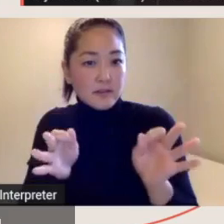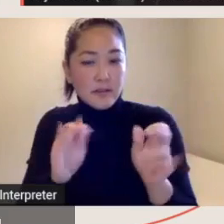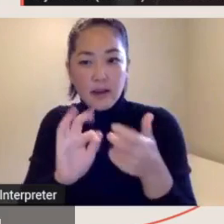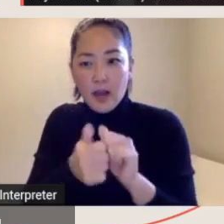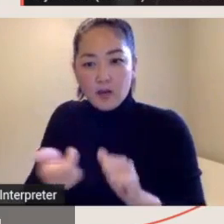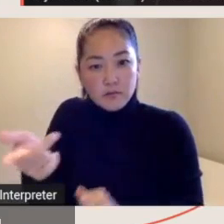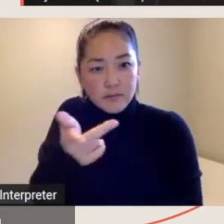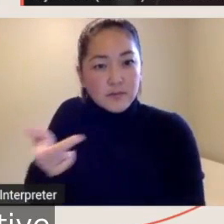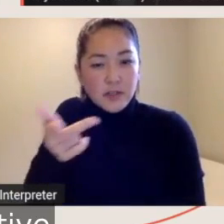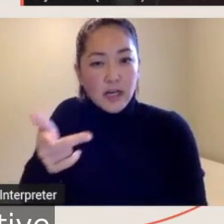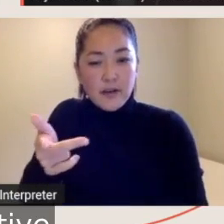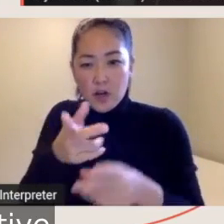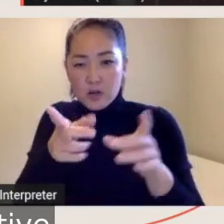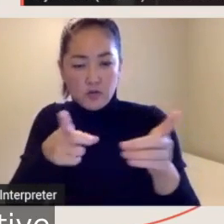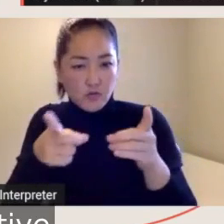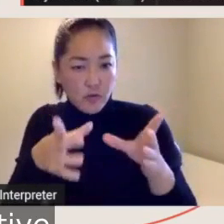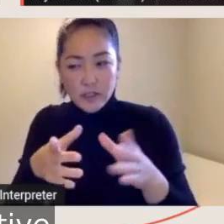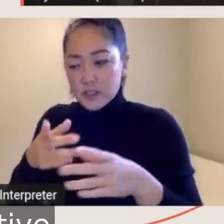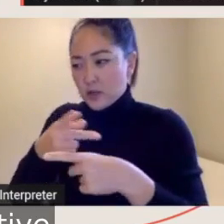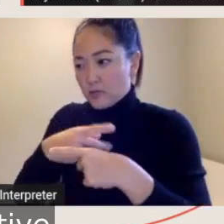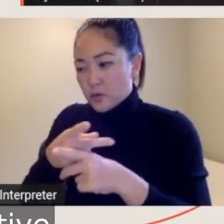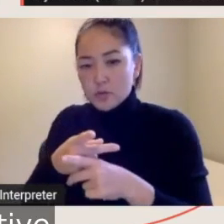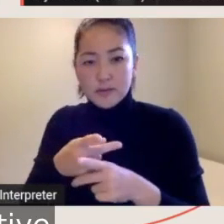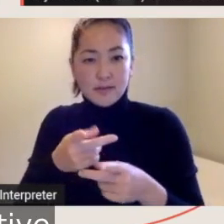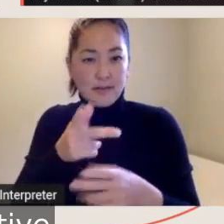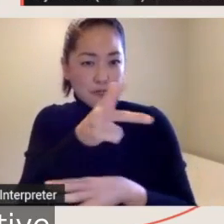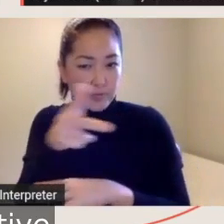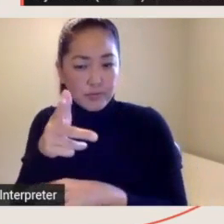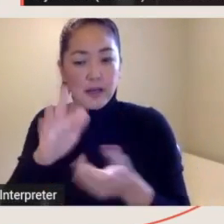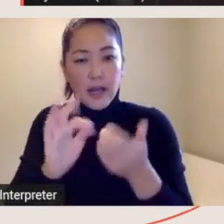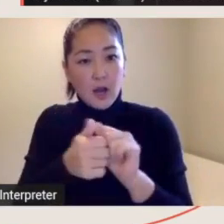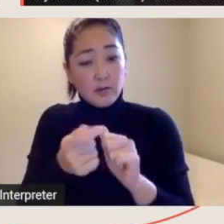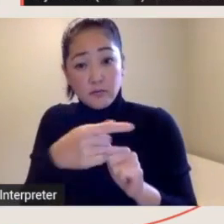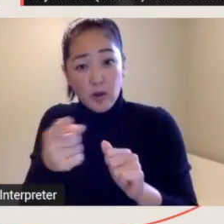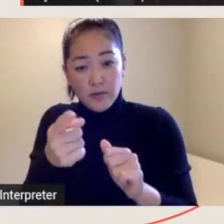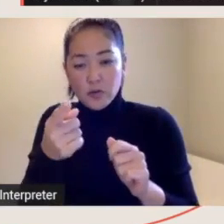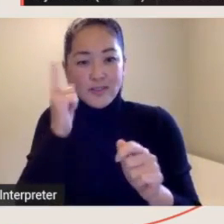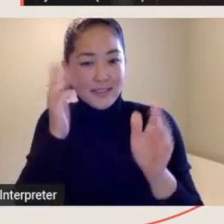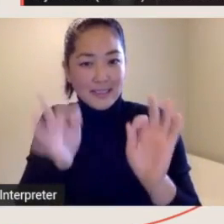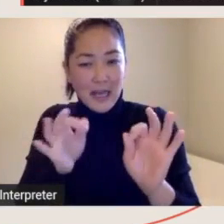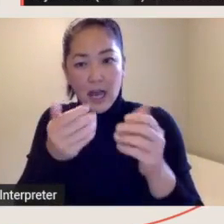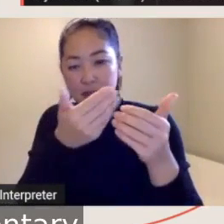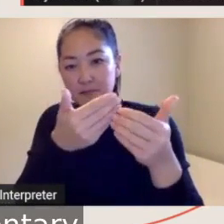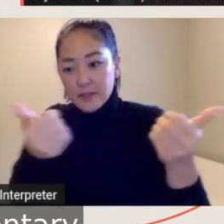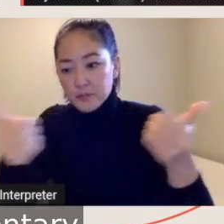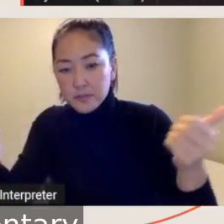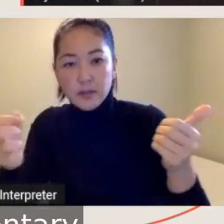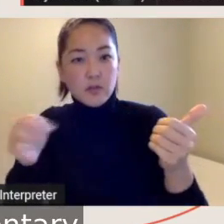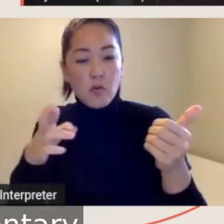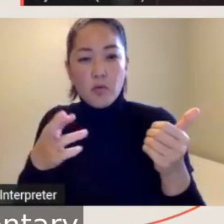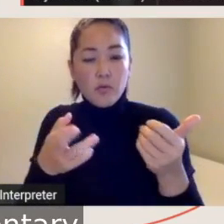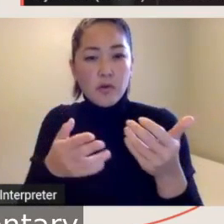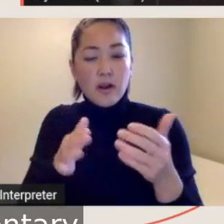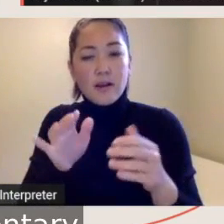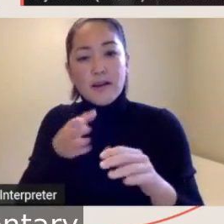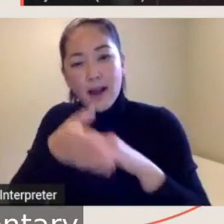three of you directed and produced the films, did you make certain creative choices in production and then also in post-production, because so much of a